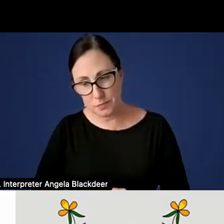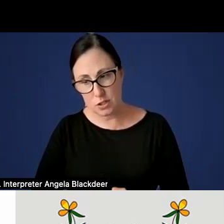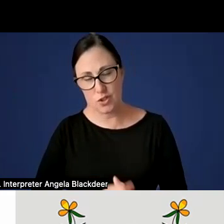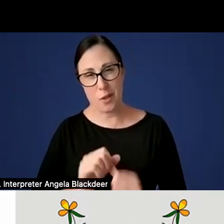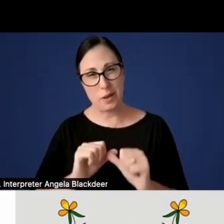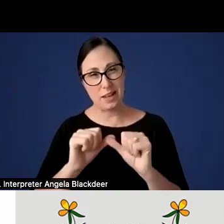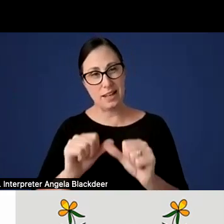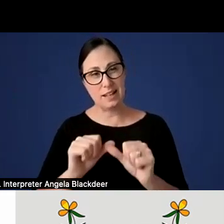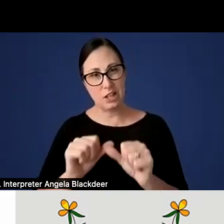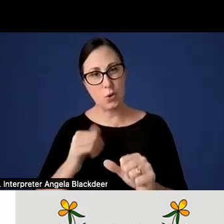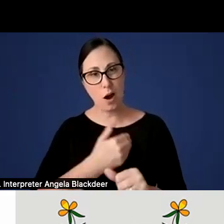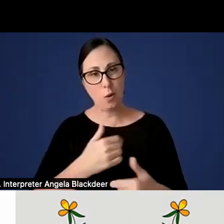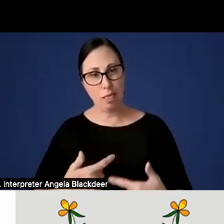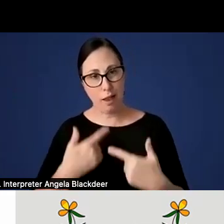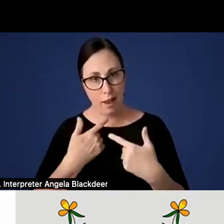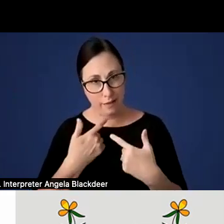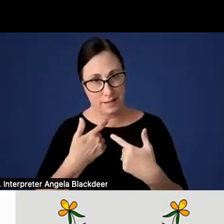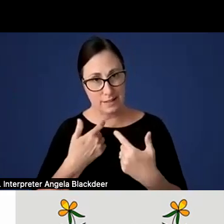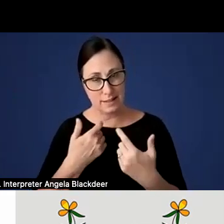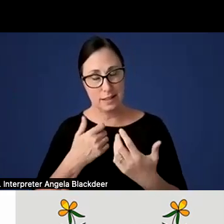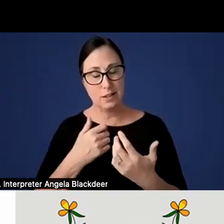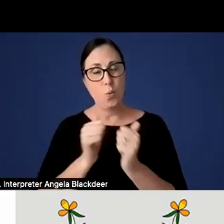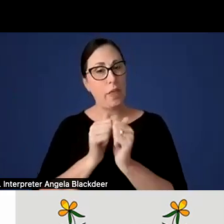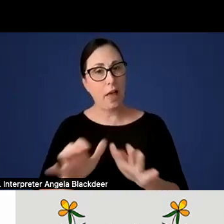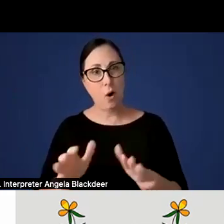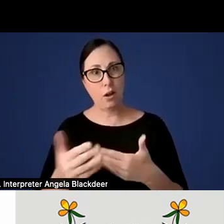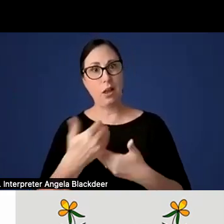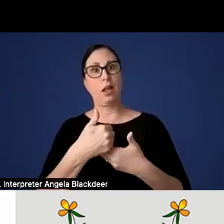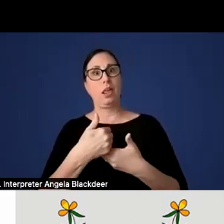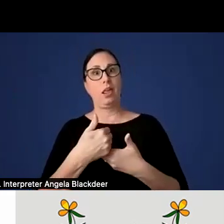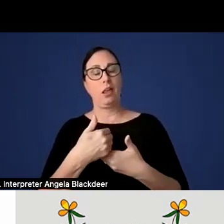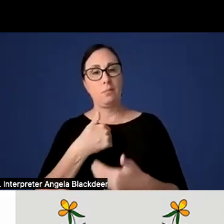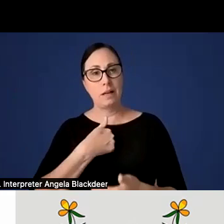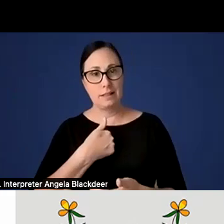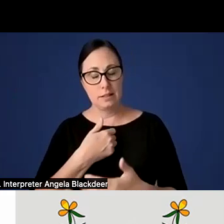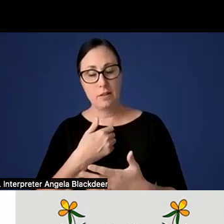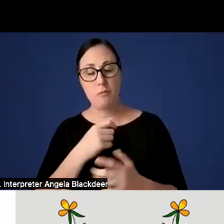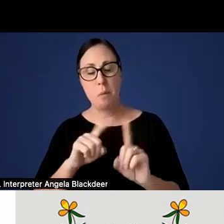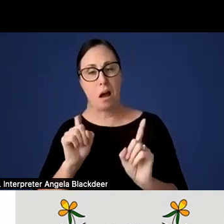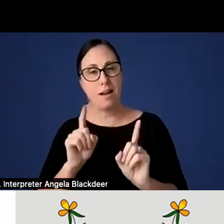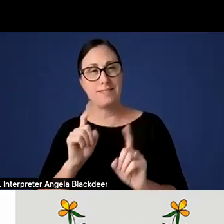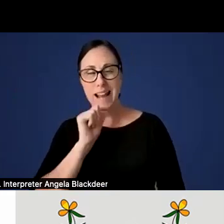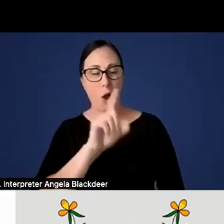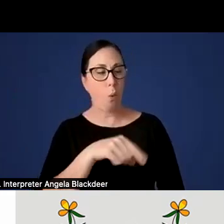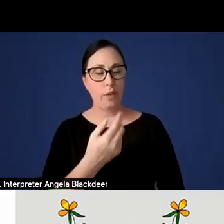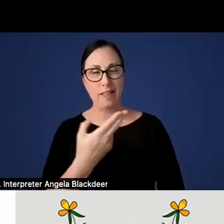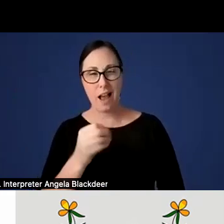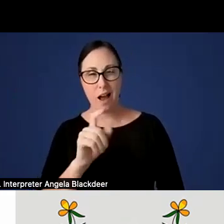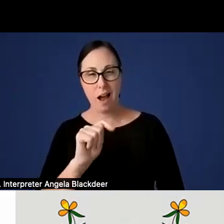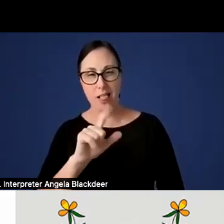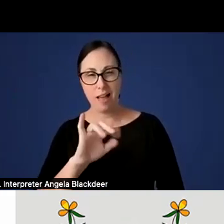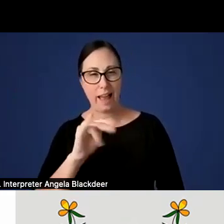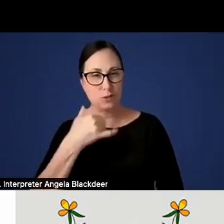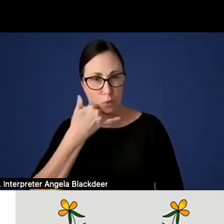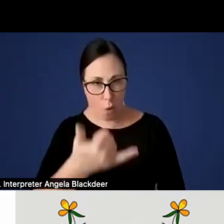to services, not only, a hotline, but thinking about other services, other community-based